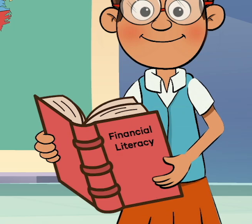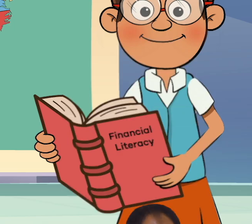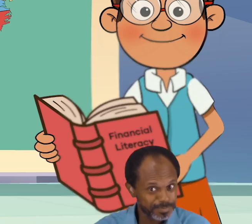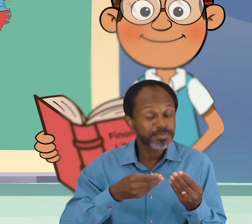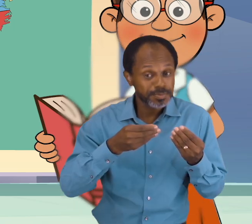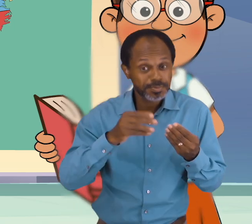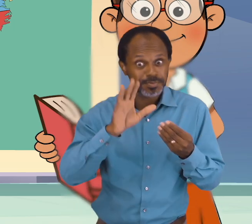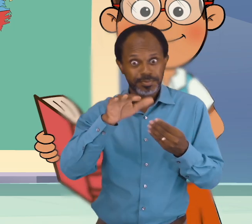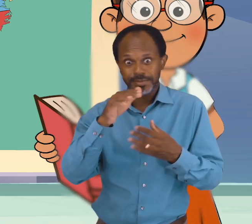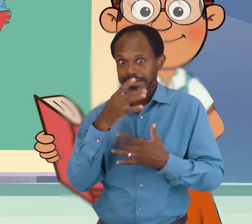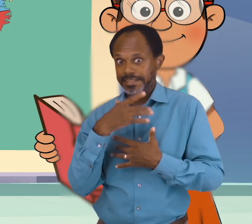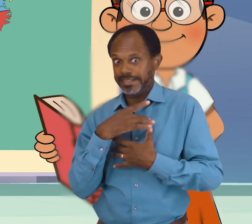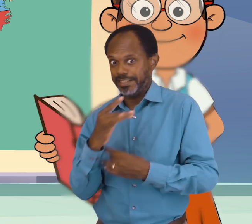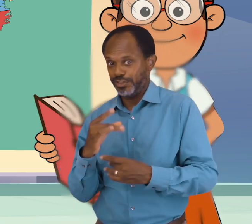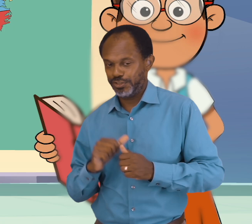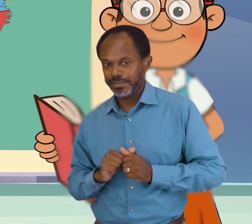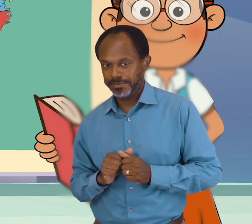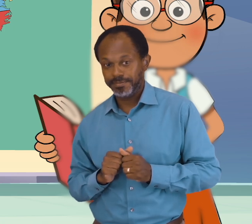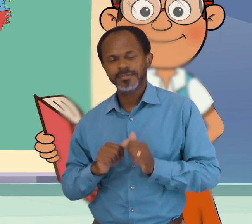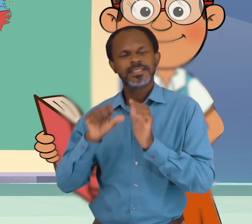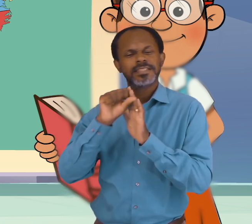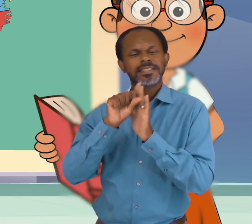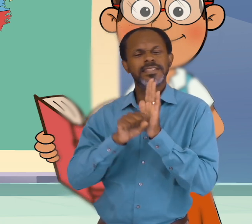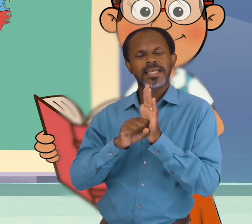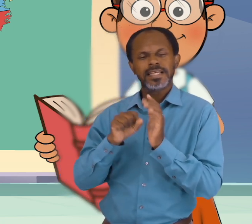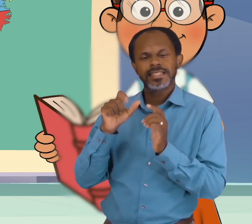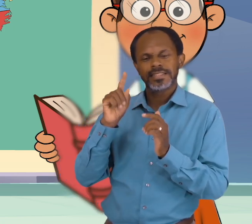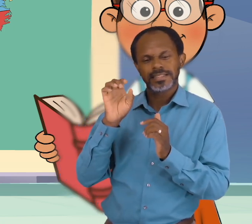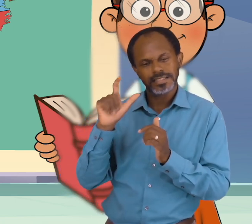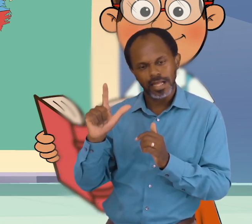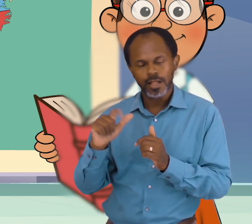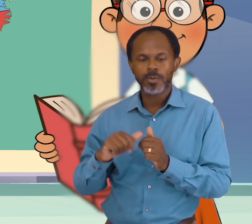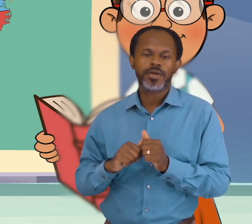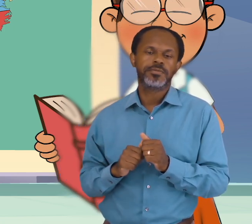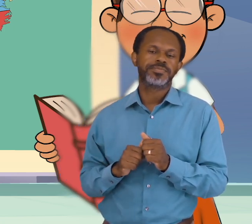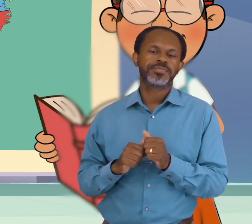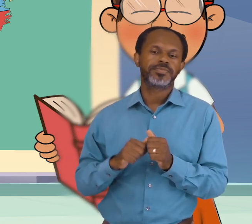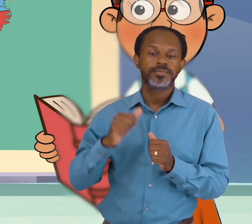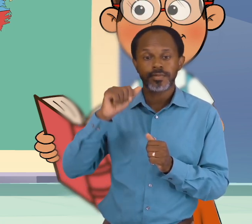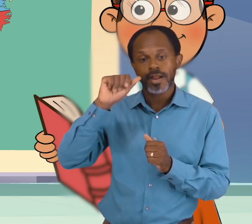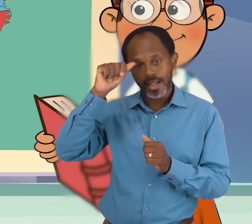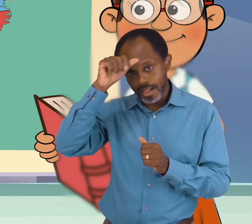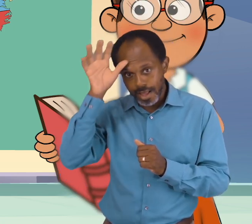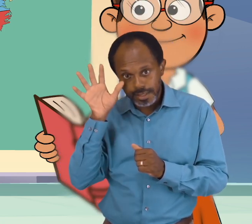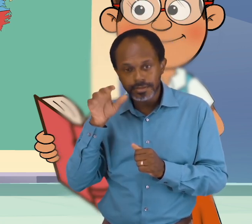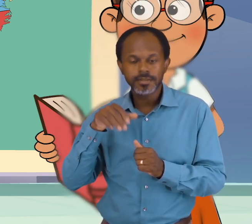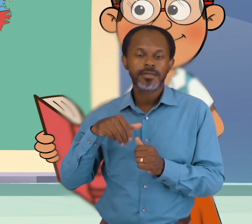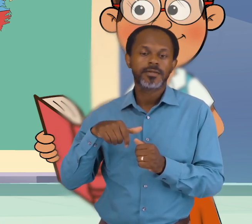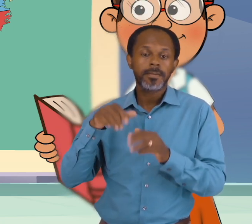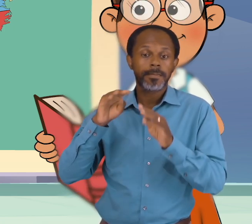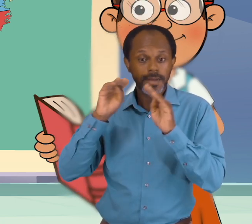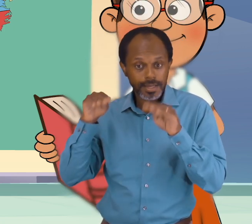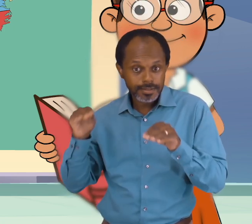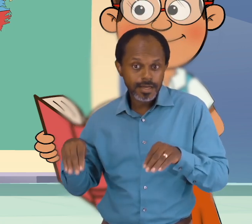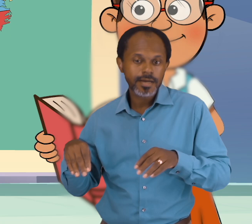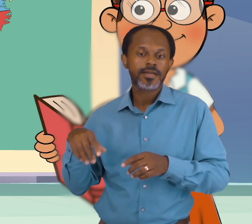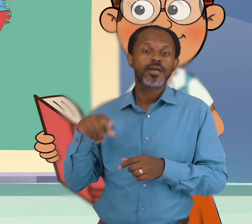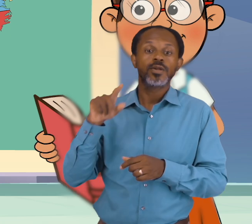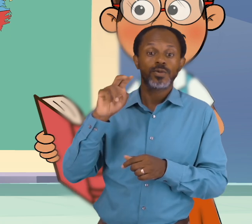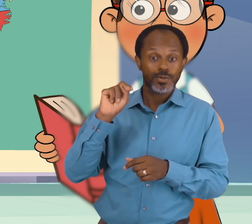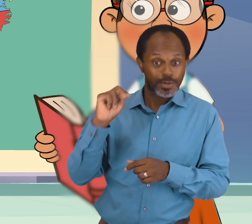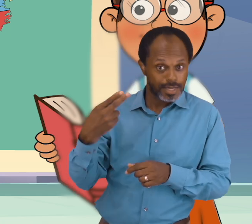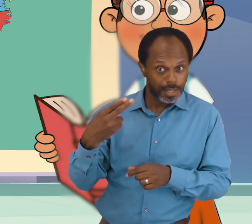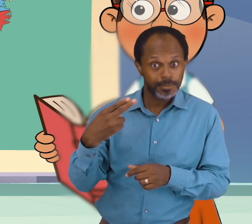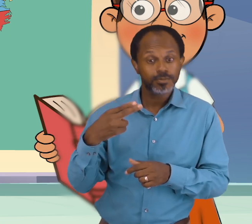But first, here is an interesting fact. The states of Delaware, Alaska, Montana, New